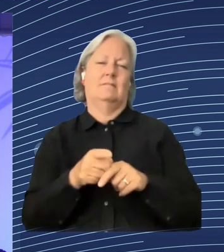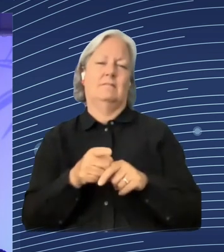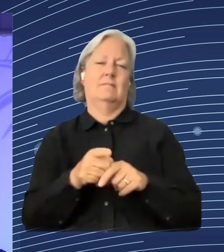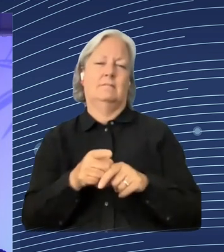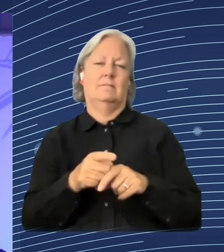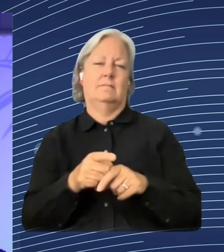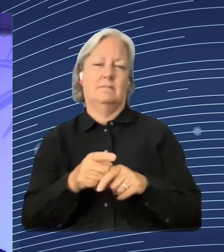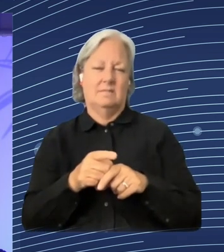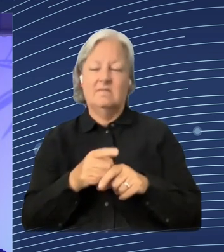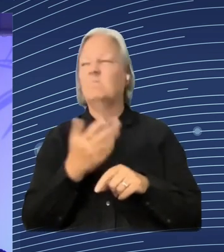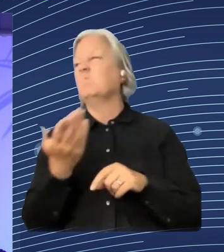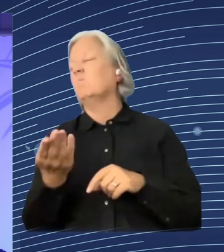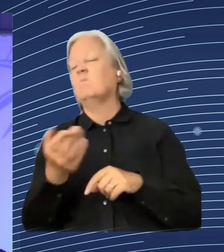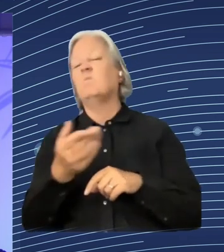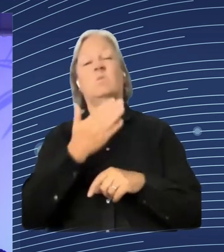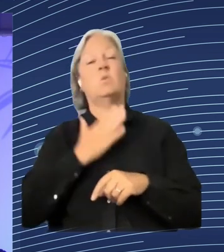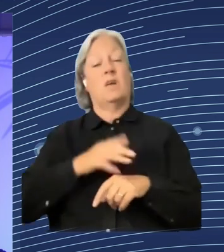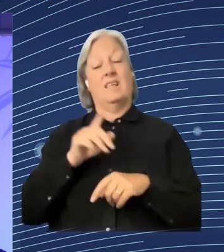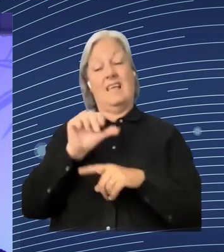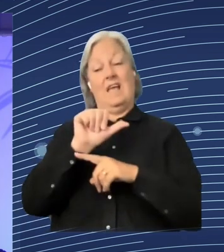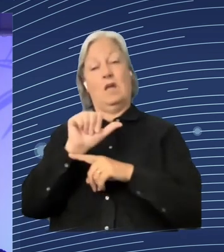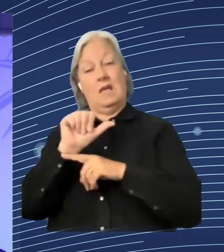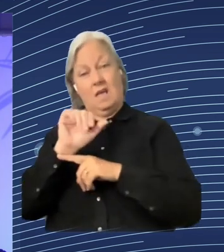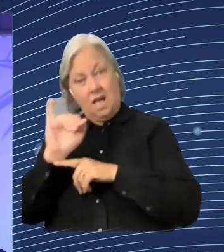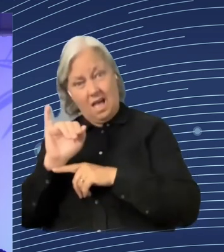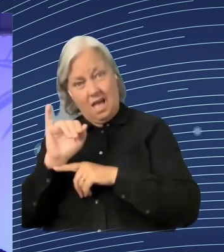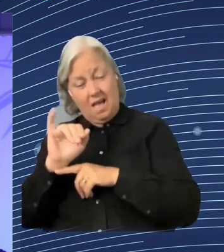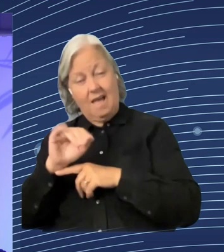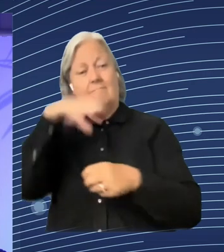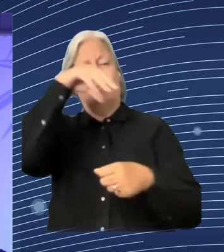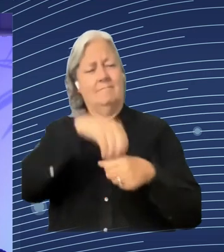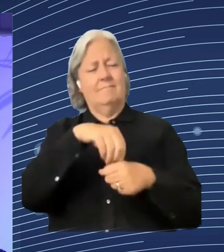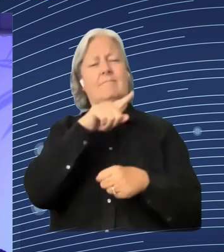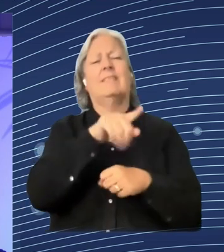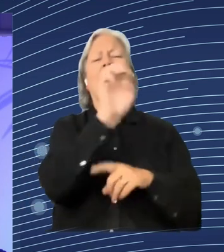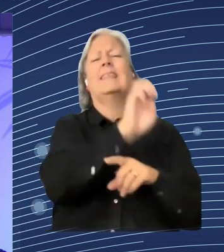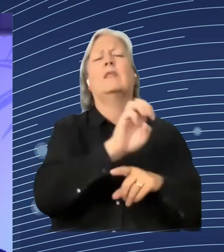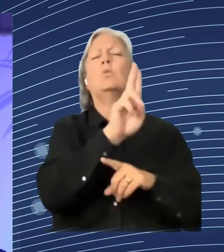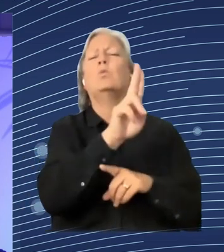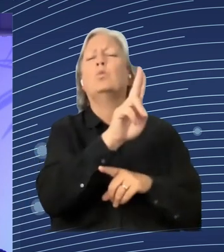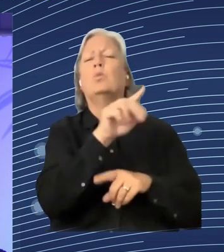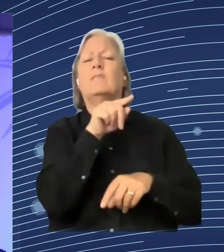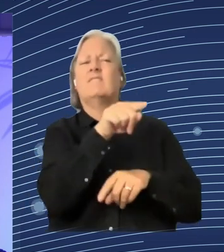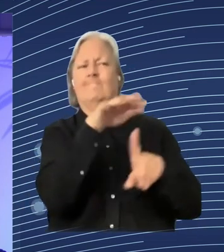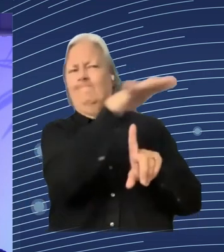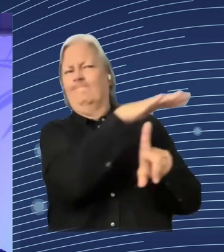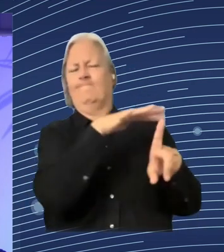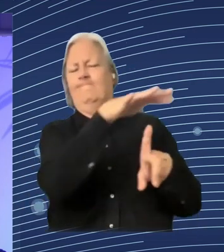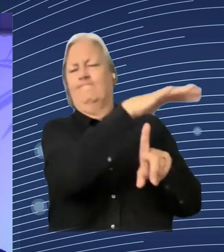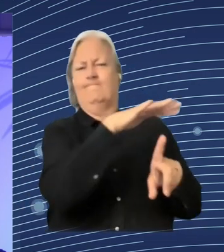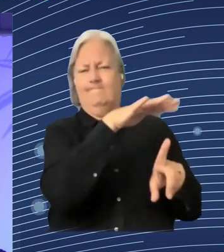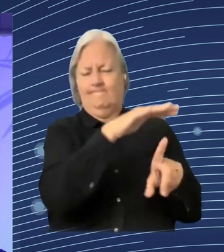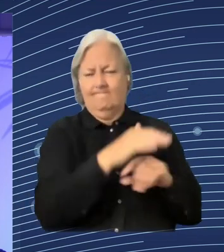for using AI at the EU level. Also concerning ESPAS, I think this could